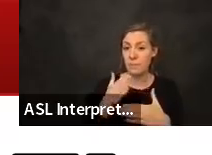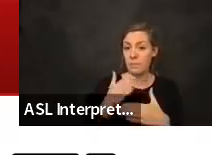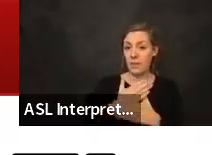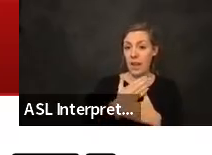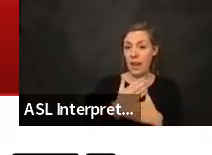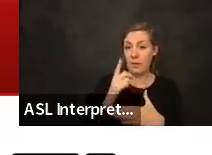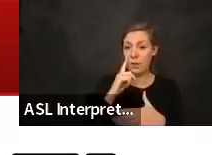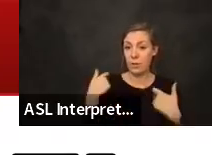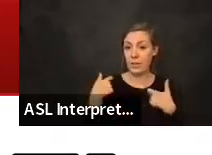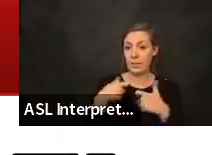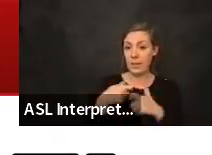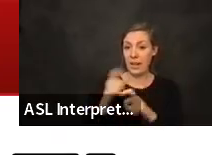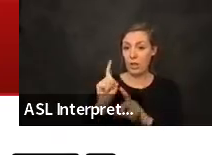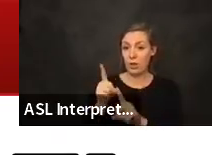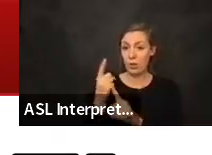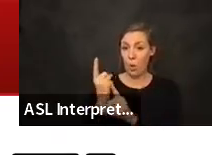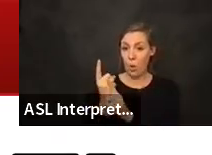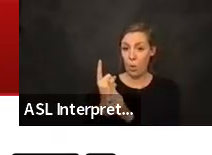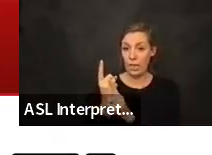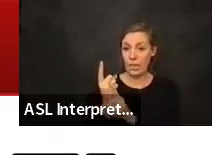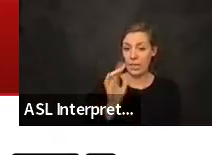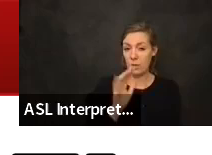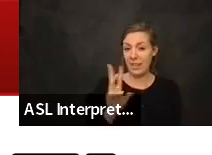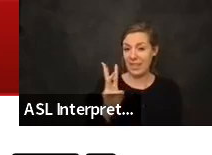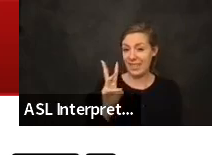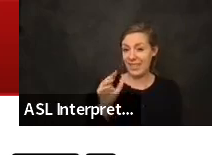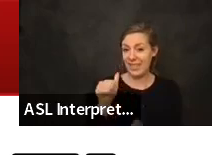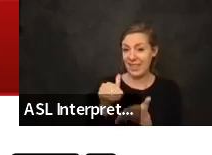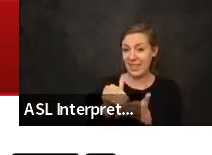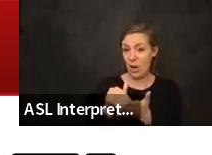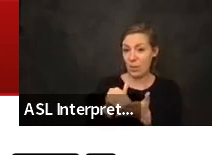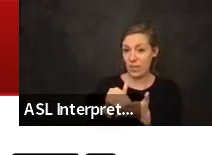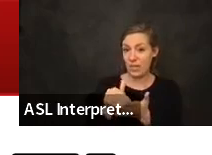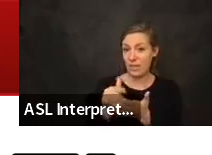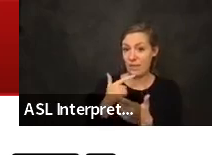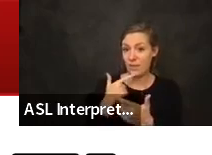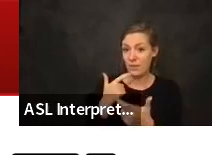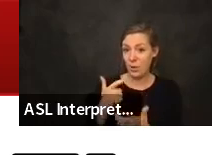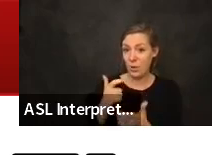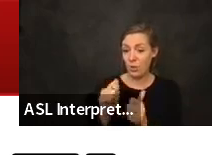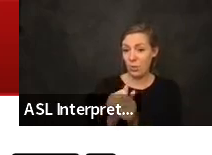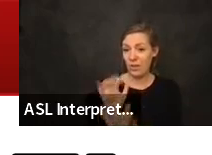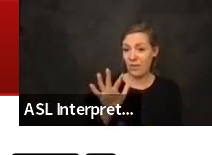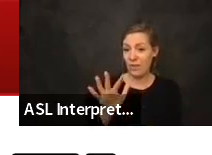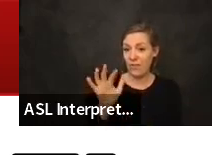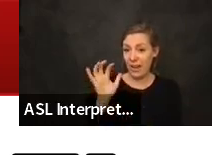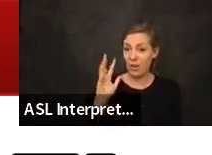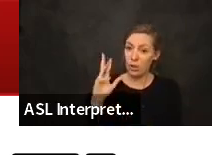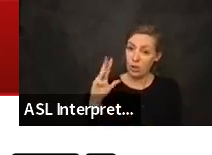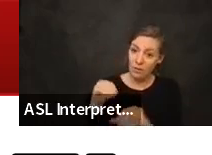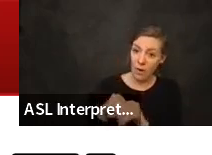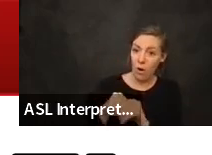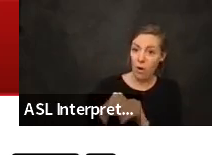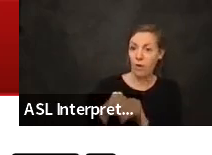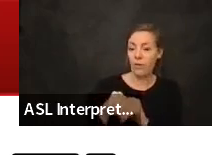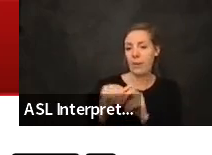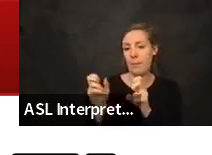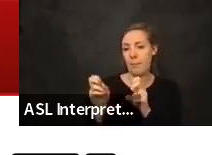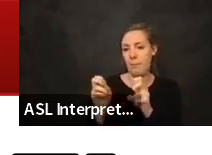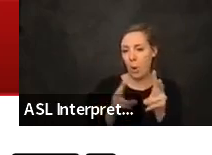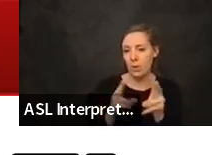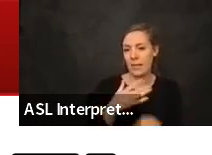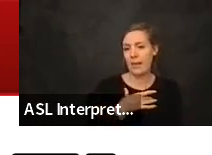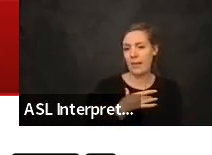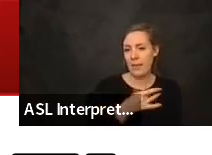Spanish only briefings has been around 6,000 viewers, with 500 engaging with it in some way, such as, like